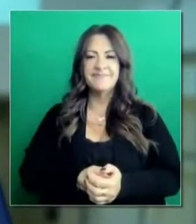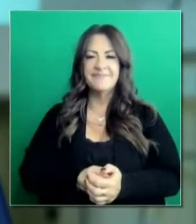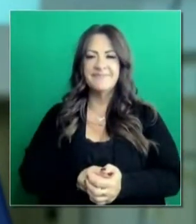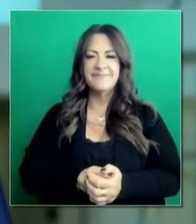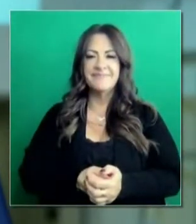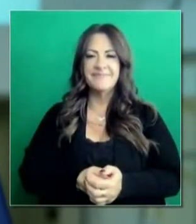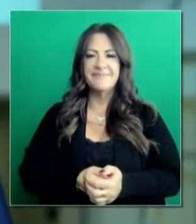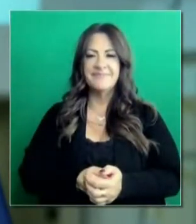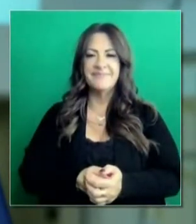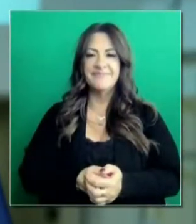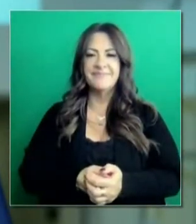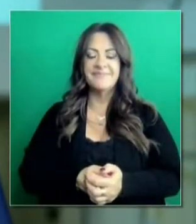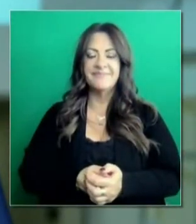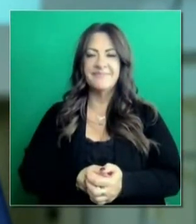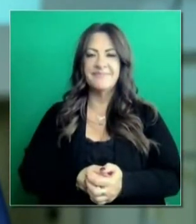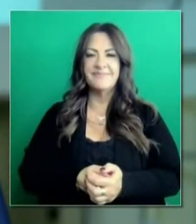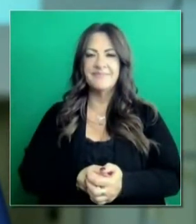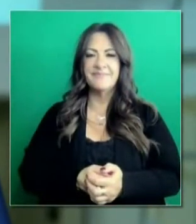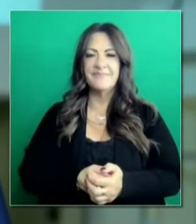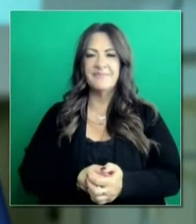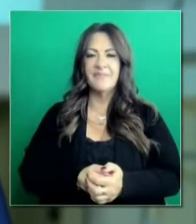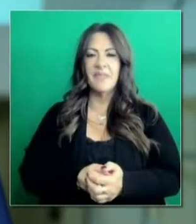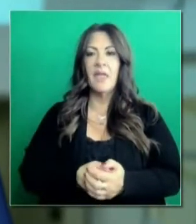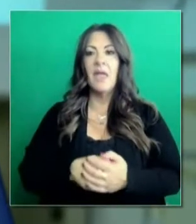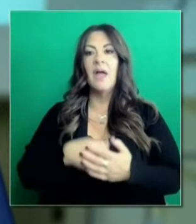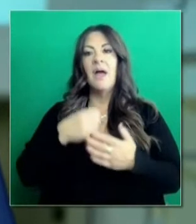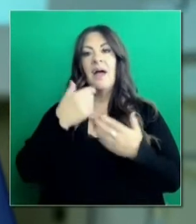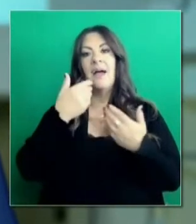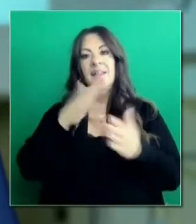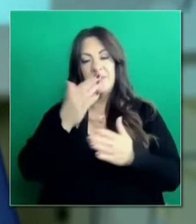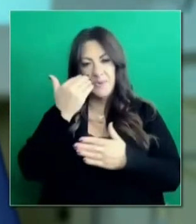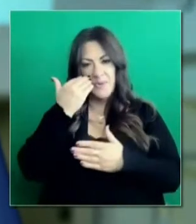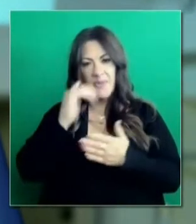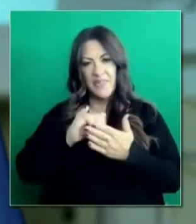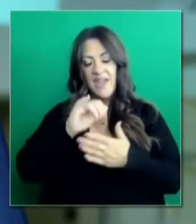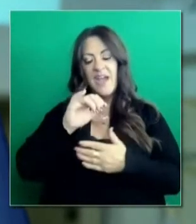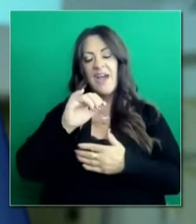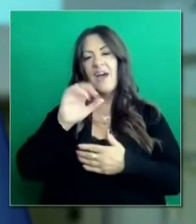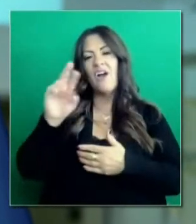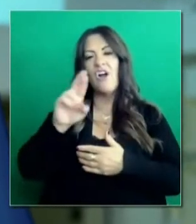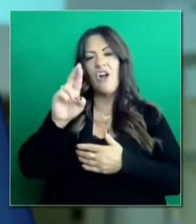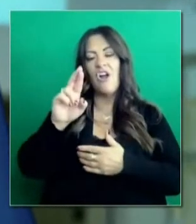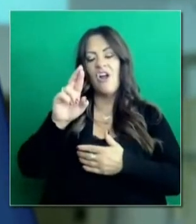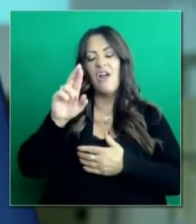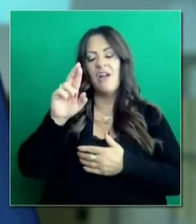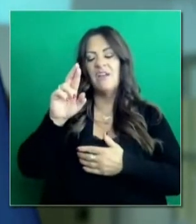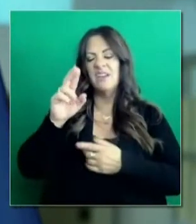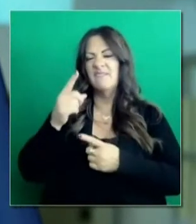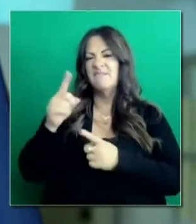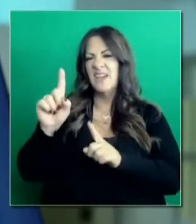By the way, I should note that the R effective in the statewide R effective is down to